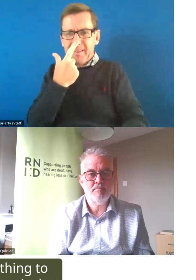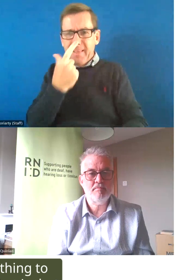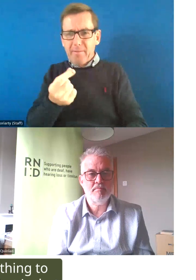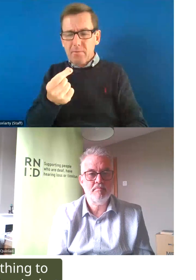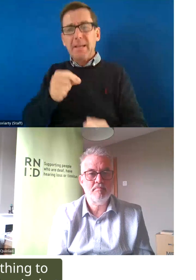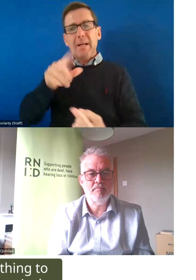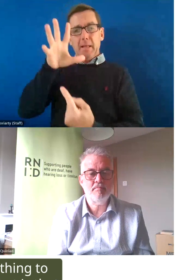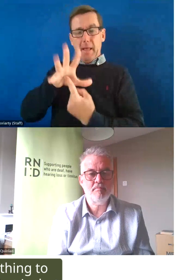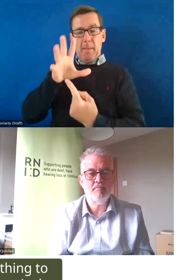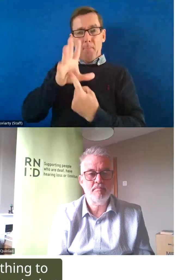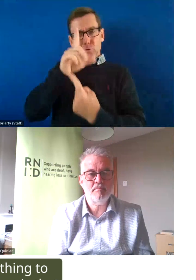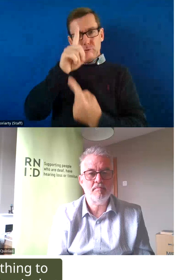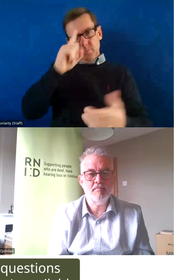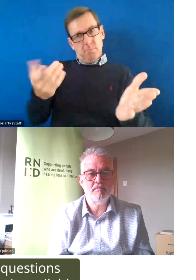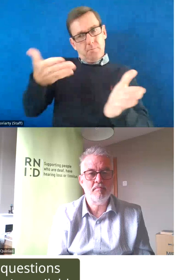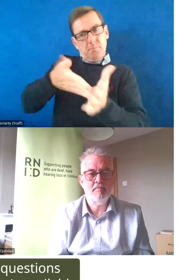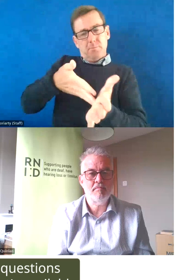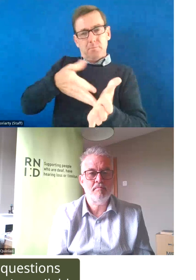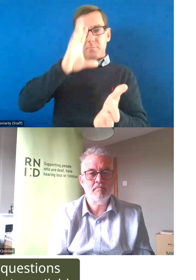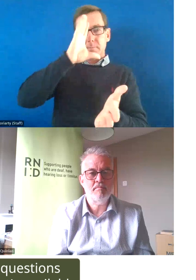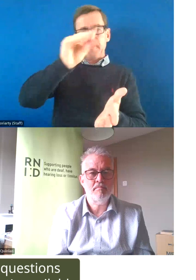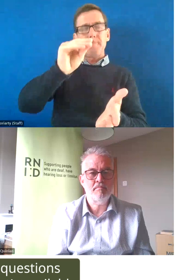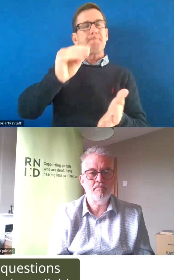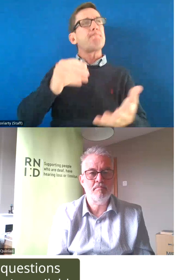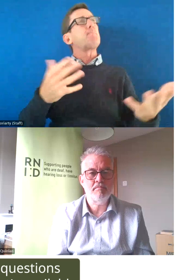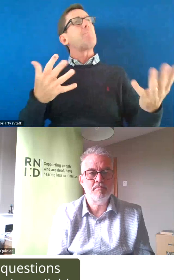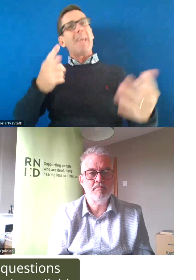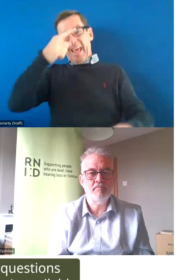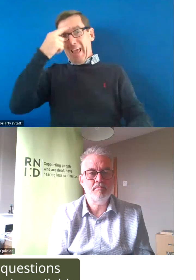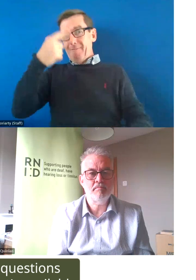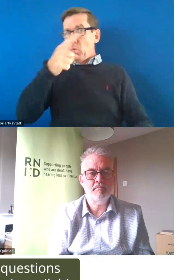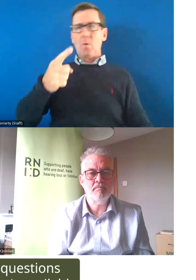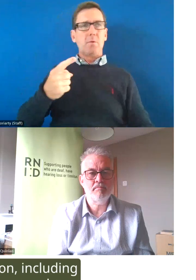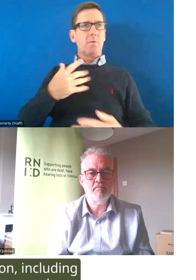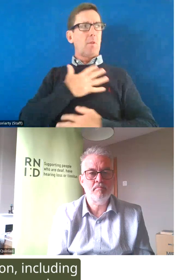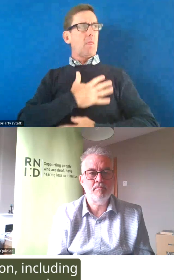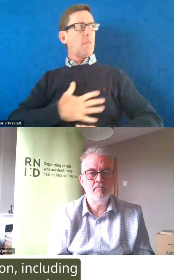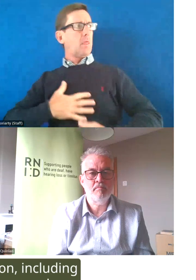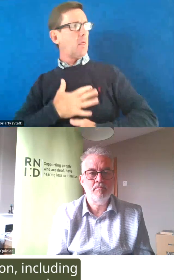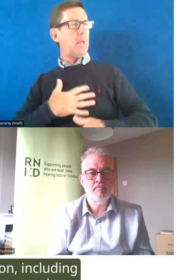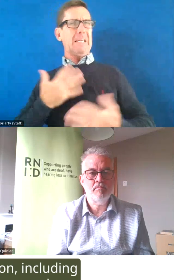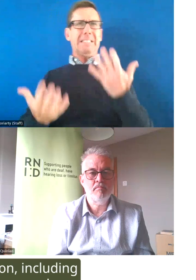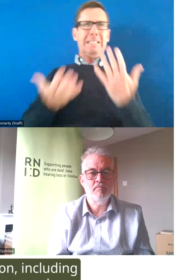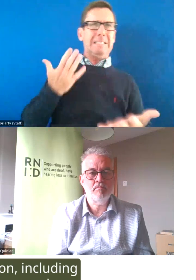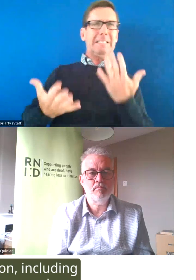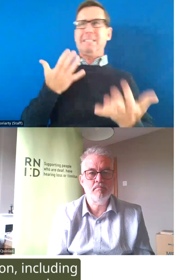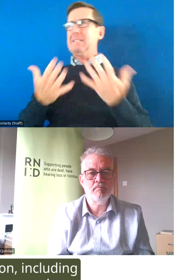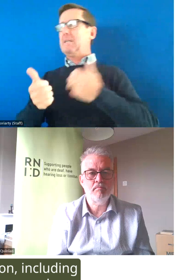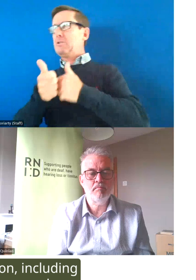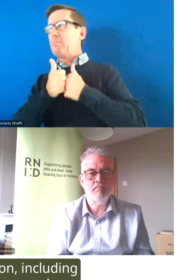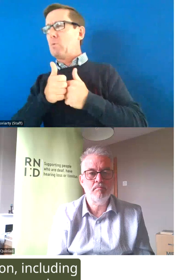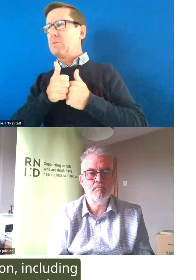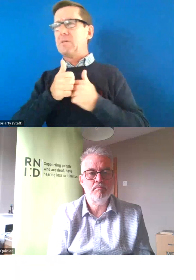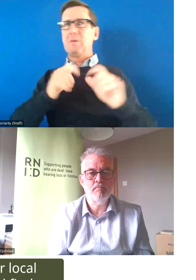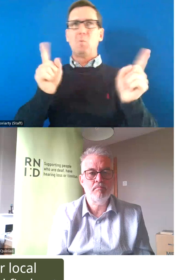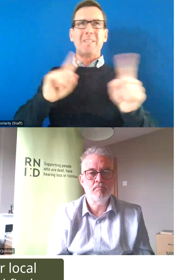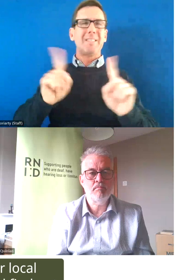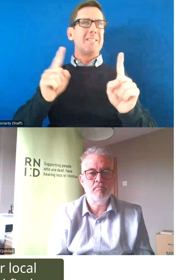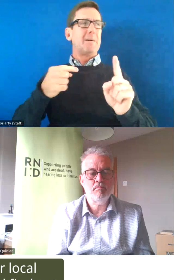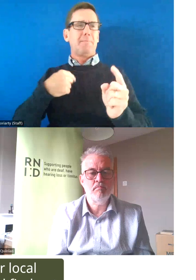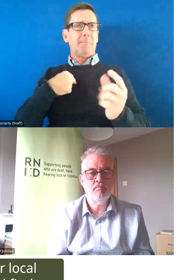to add on top of that is that if you have any questions about what support's available at the polling station, including if you have access